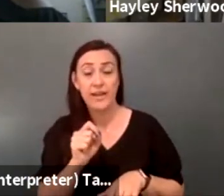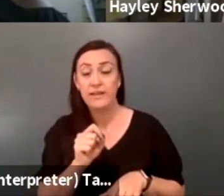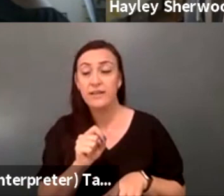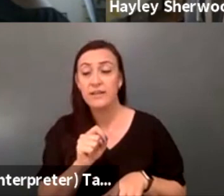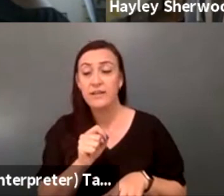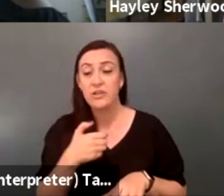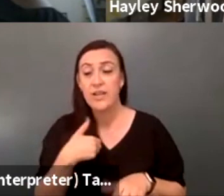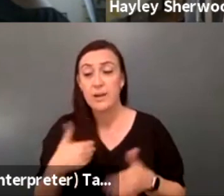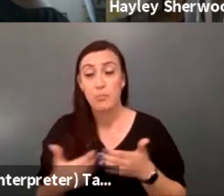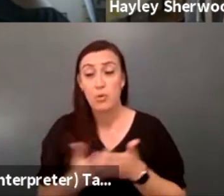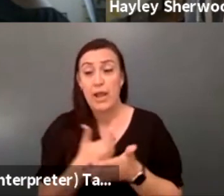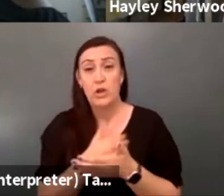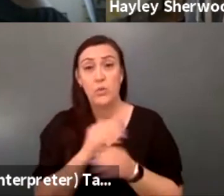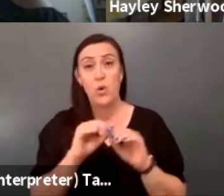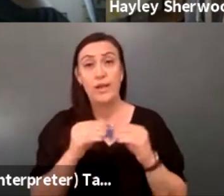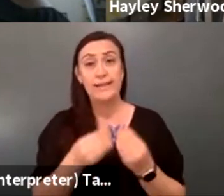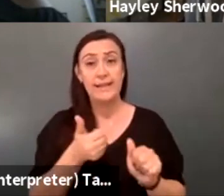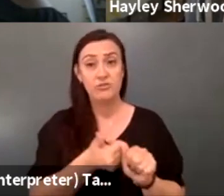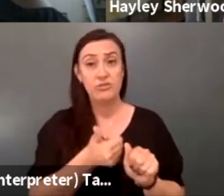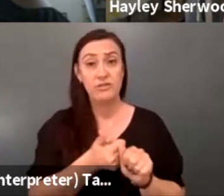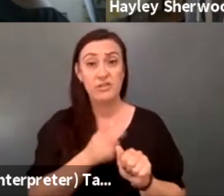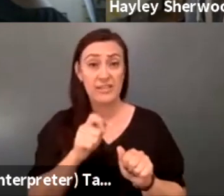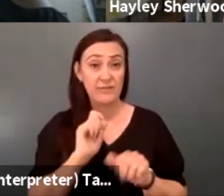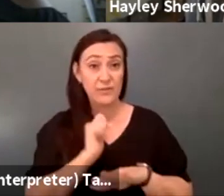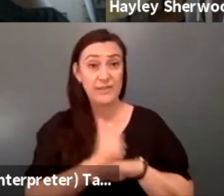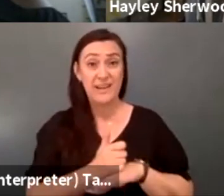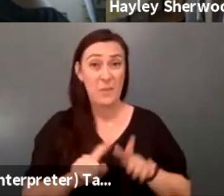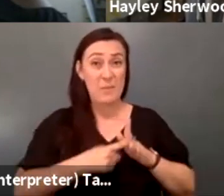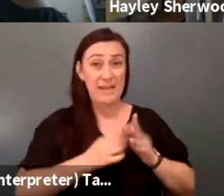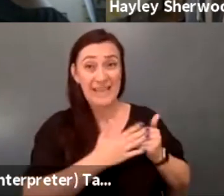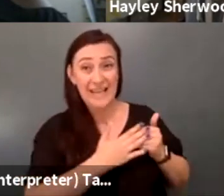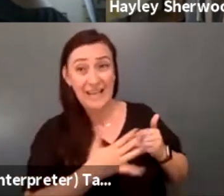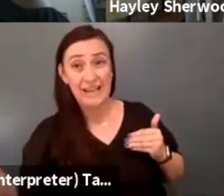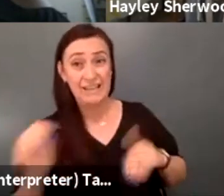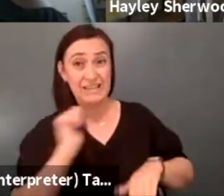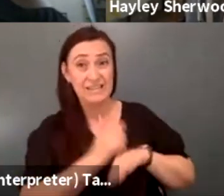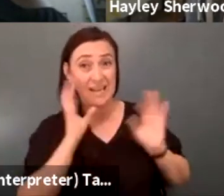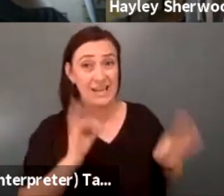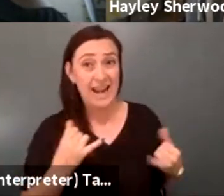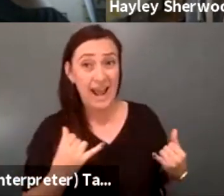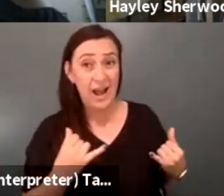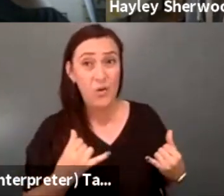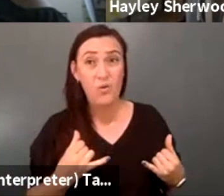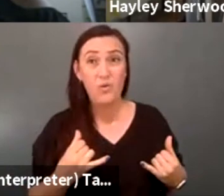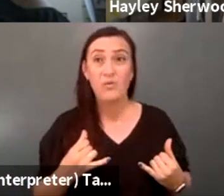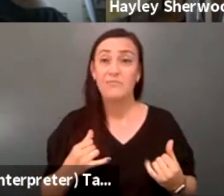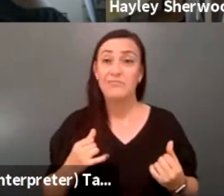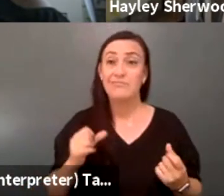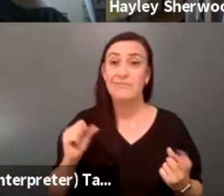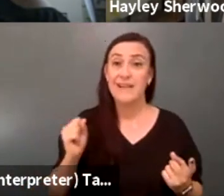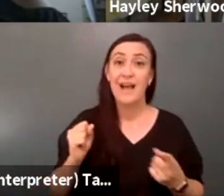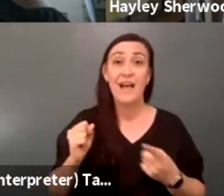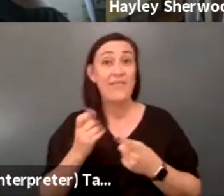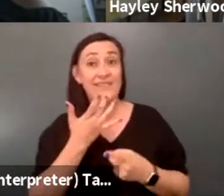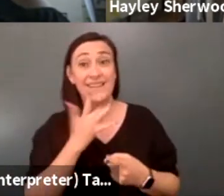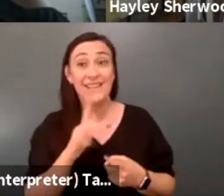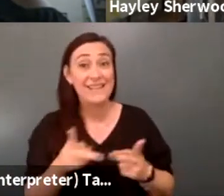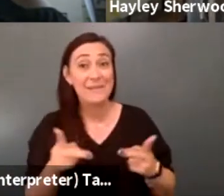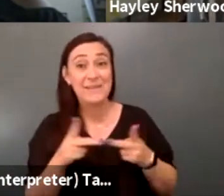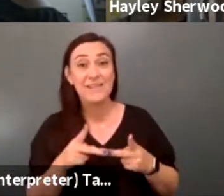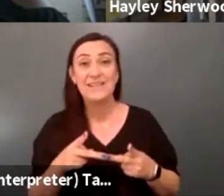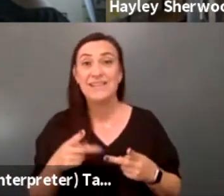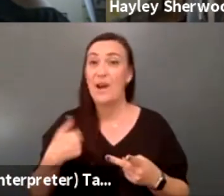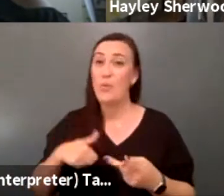new organization, so she wants to do it right from the beginning, which is such a fortunate position. Yeah, like we've all